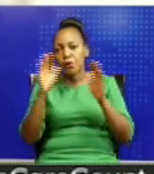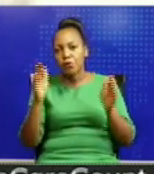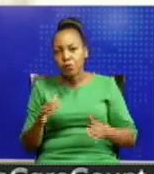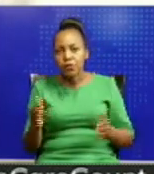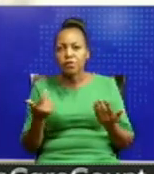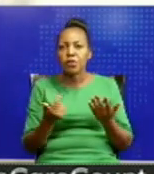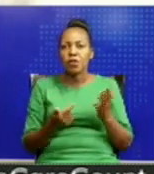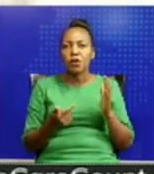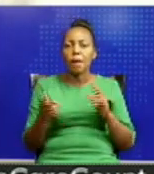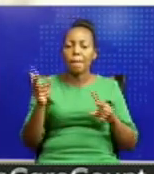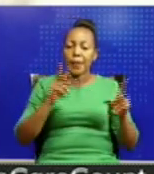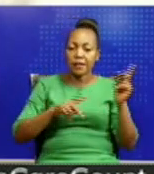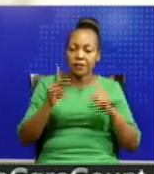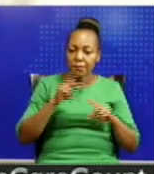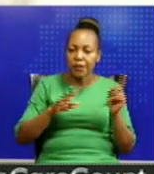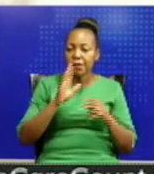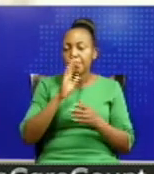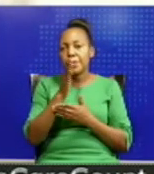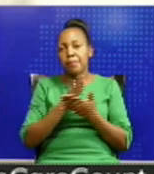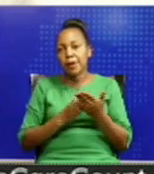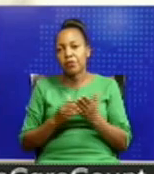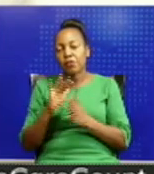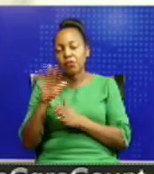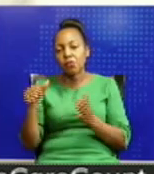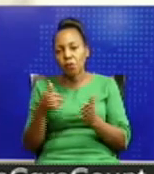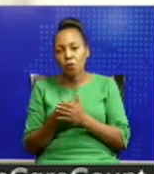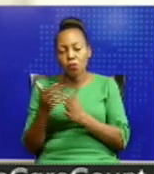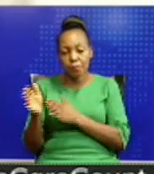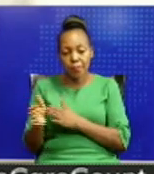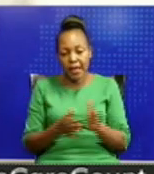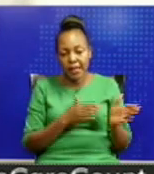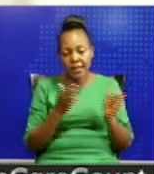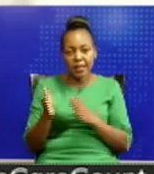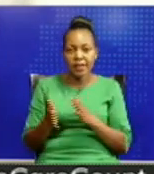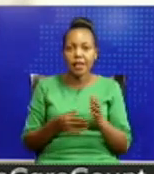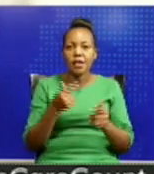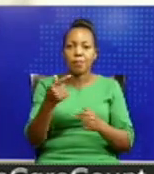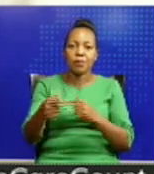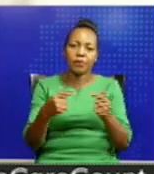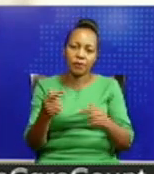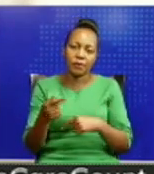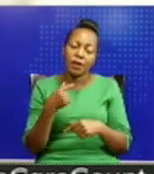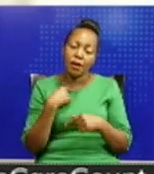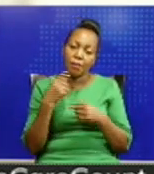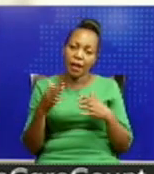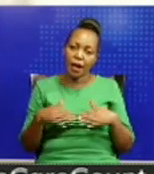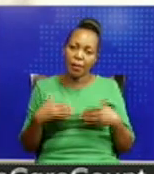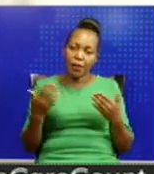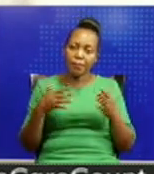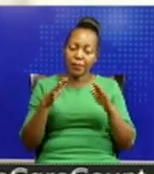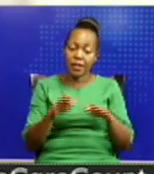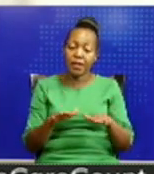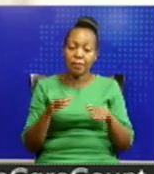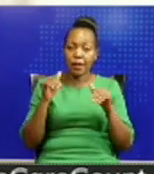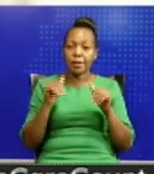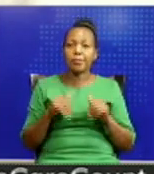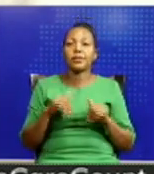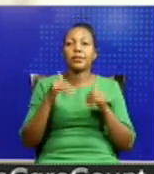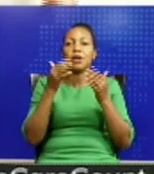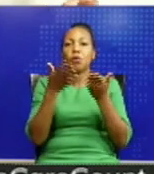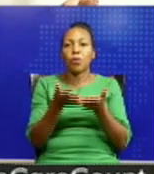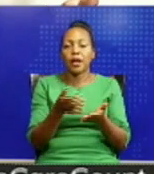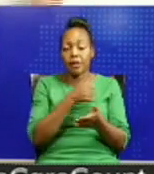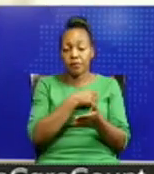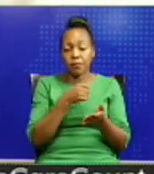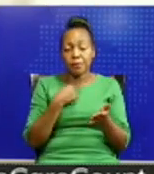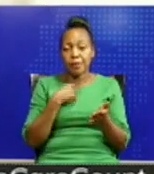and partial of all planning processes. I'm glad that in our parliament, we have